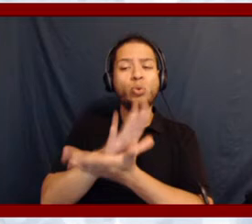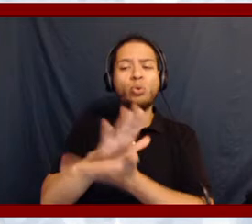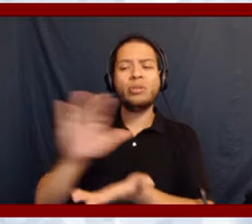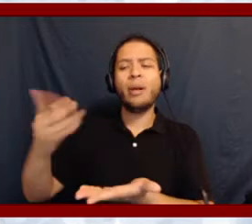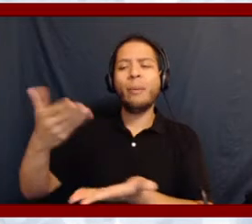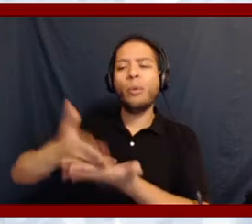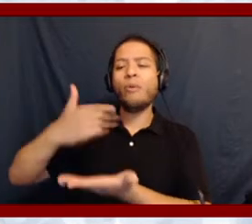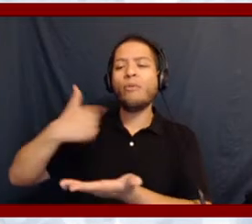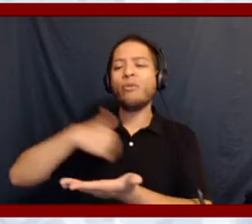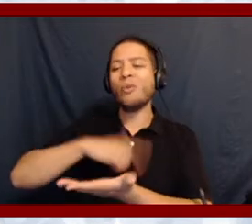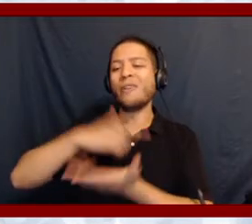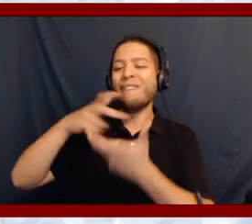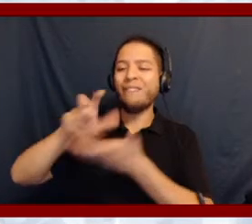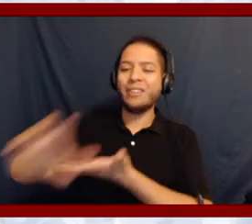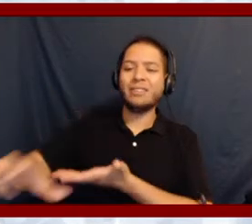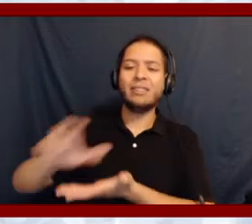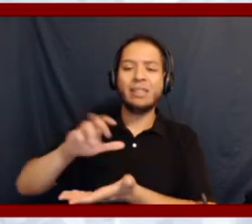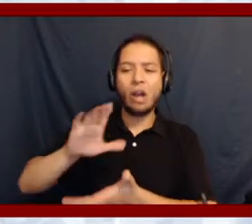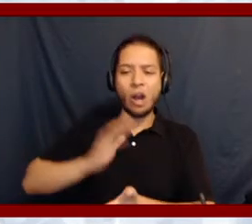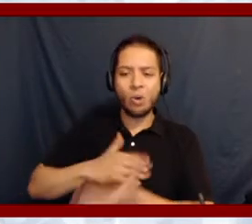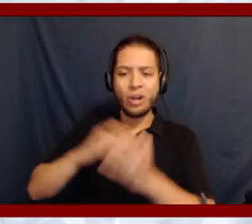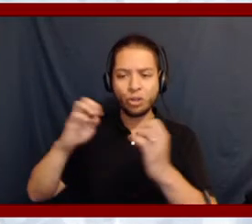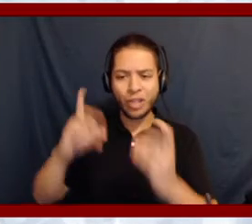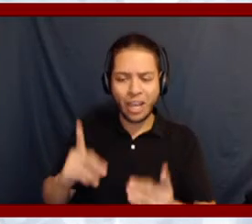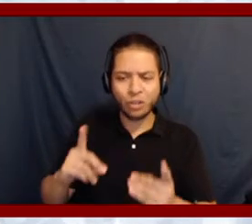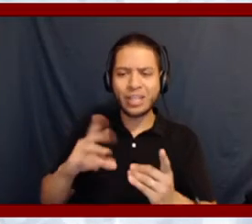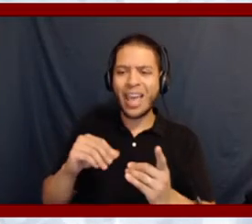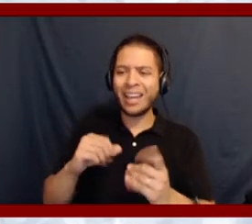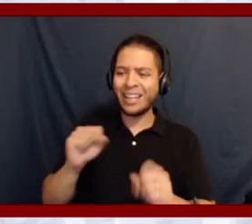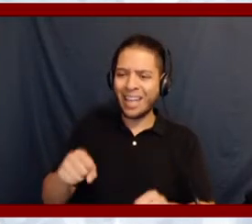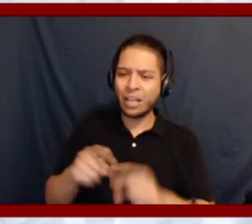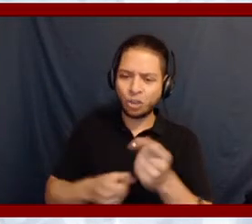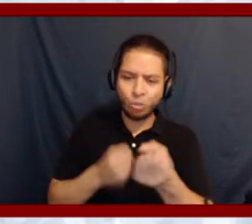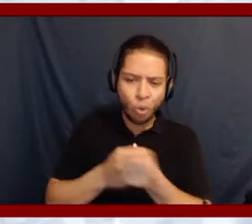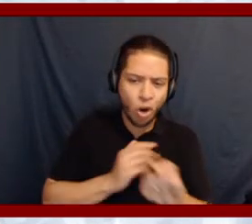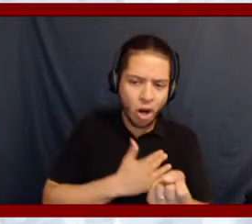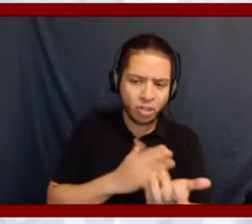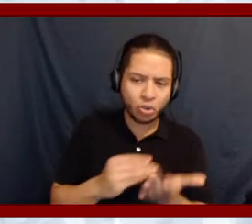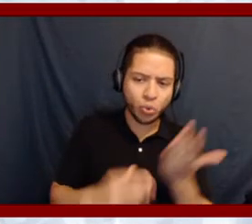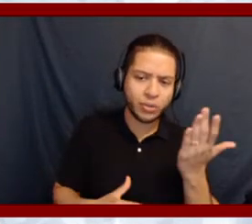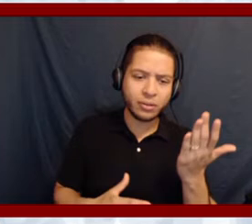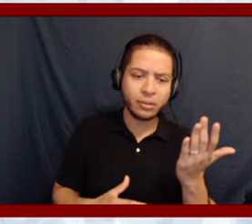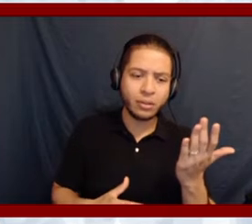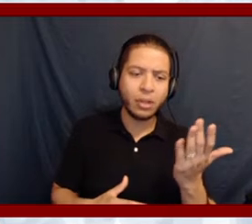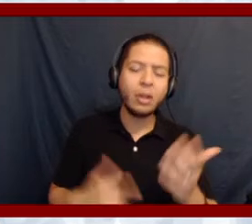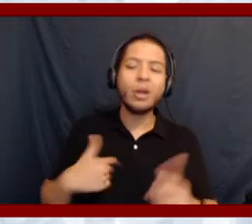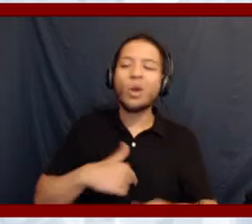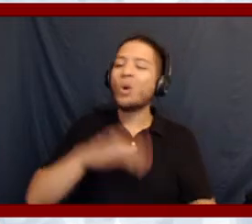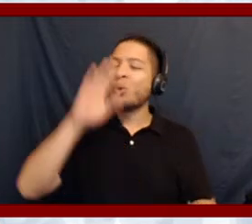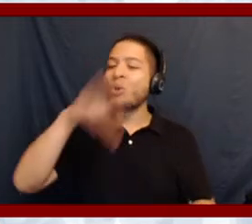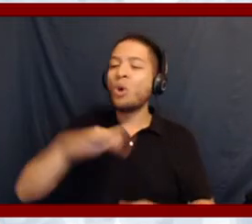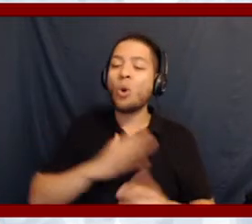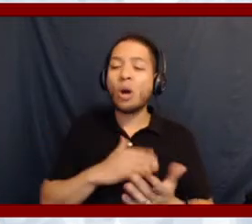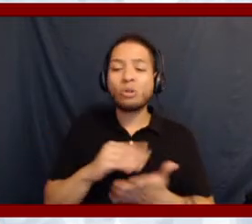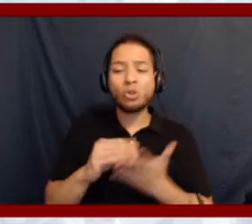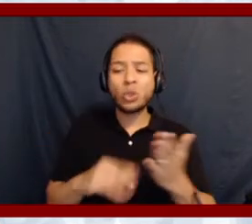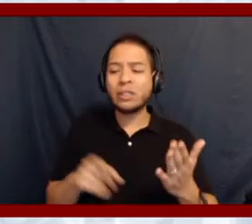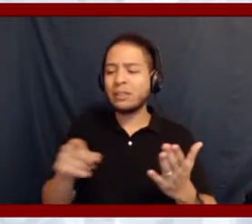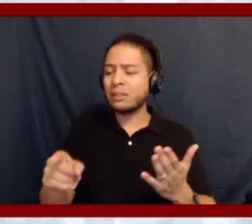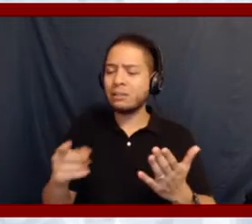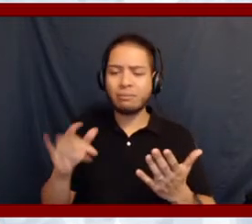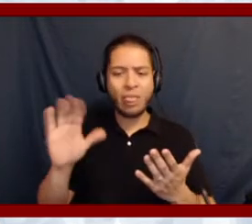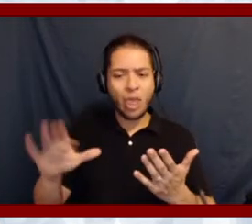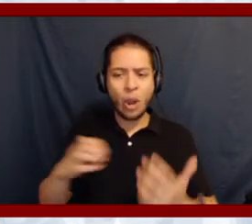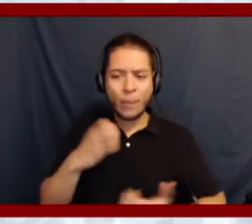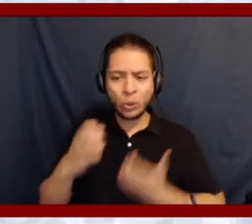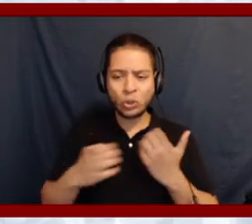their capacity building to meet the needs of our students. And we know the needs of our students have been exacerbated from an emotional and mental health standpoint.